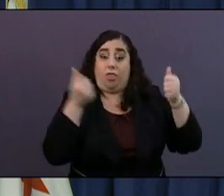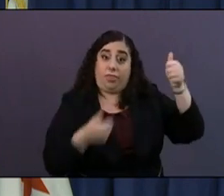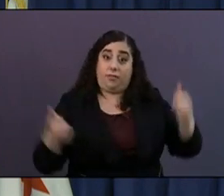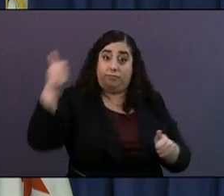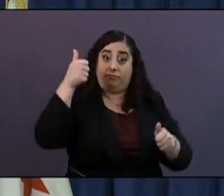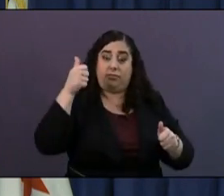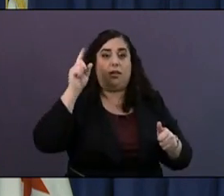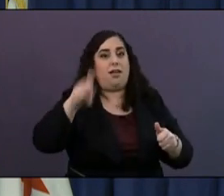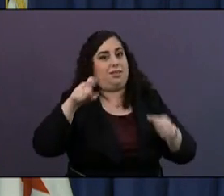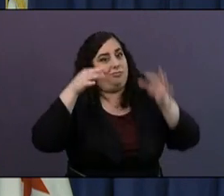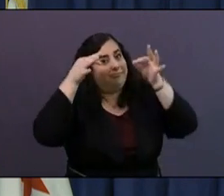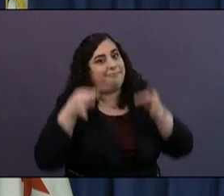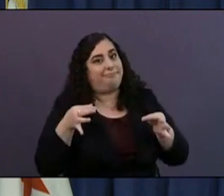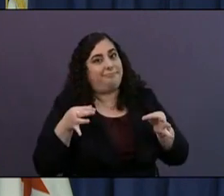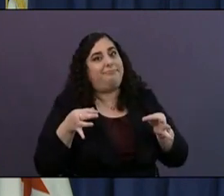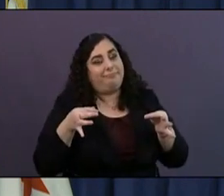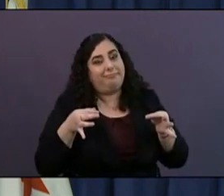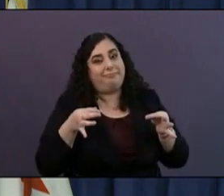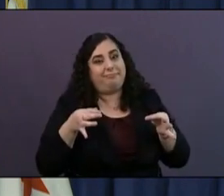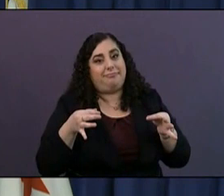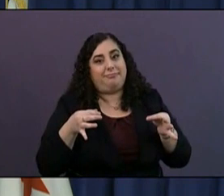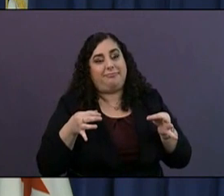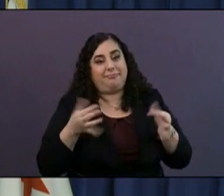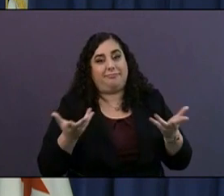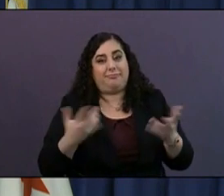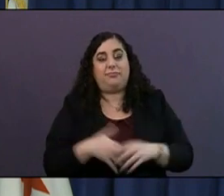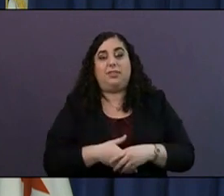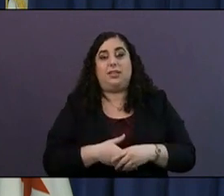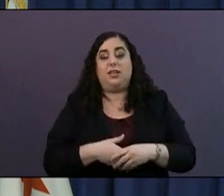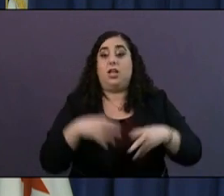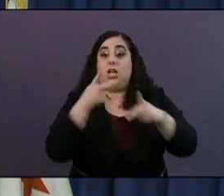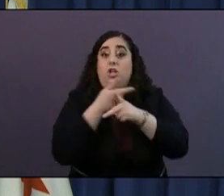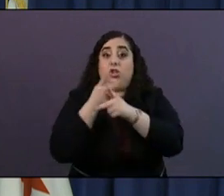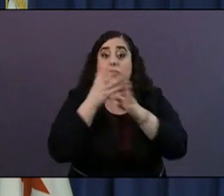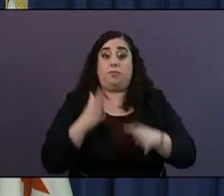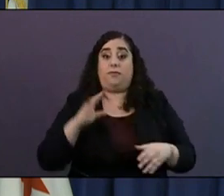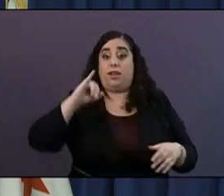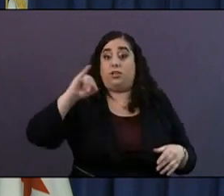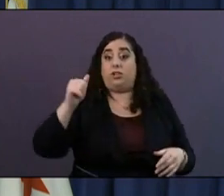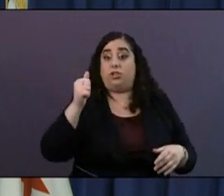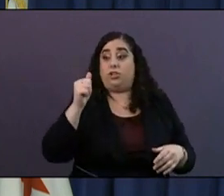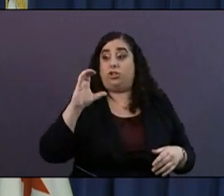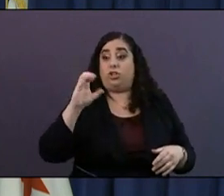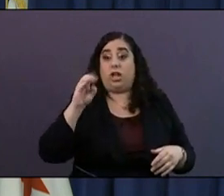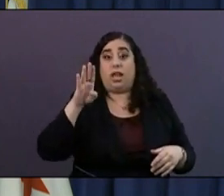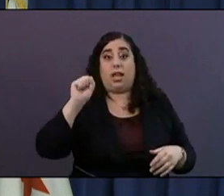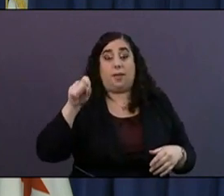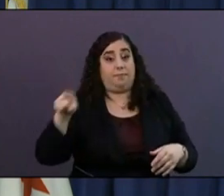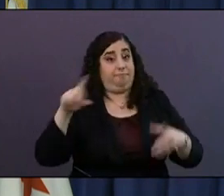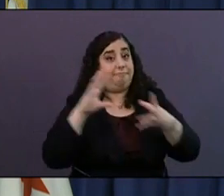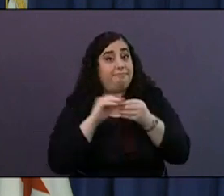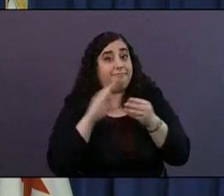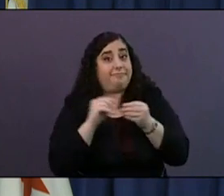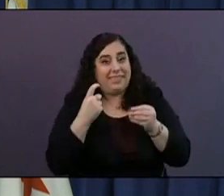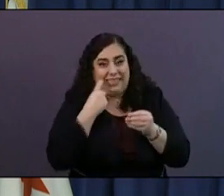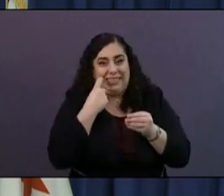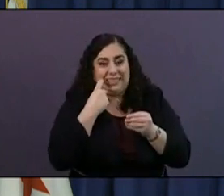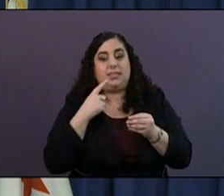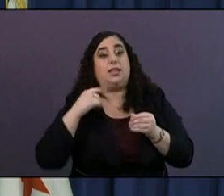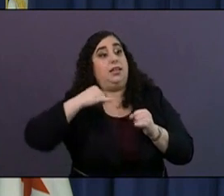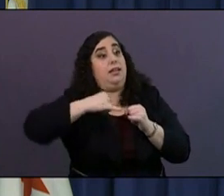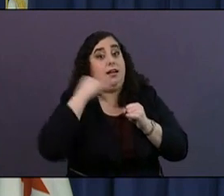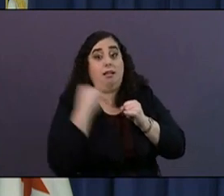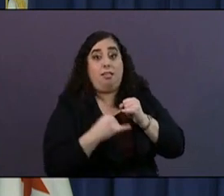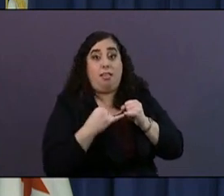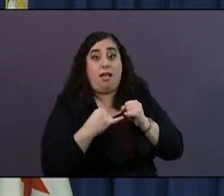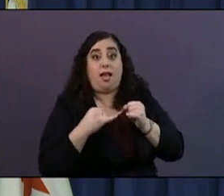did indicate earlier today that we do. Supervisor Jacob just said that I think that final, all of the final paperwork should